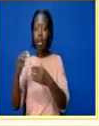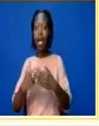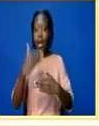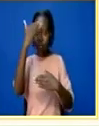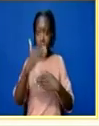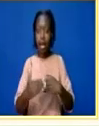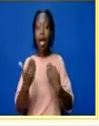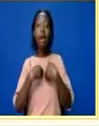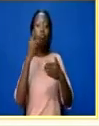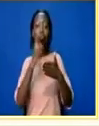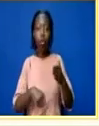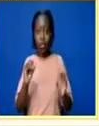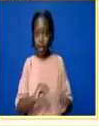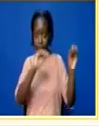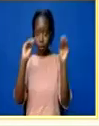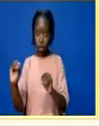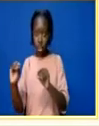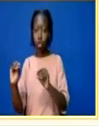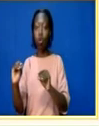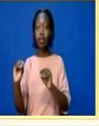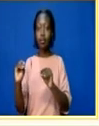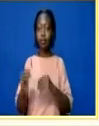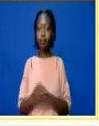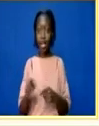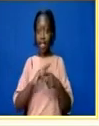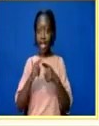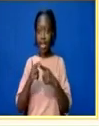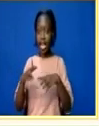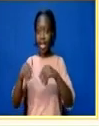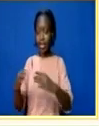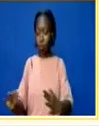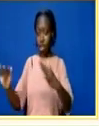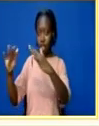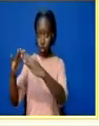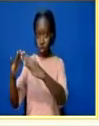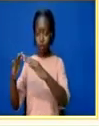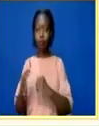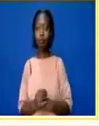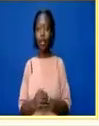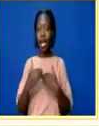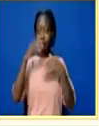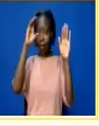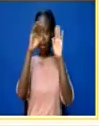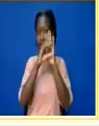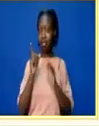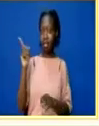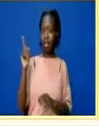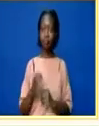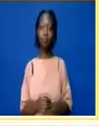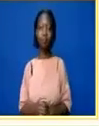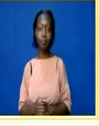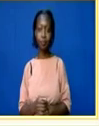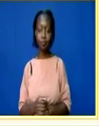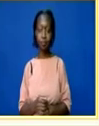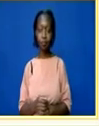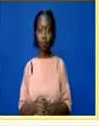is transportation. And deposition. Okay. We have a diagram to illustrate that. Mm. We